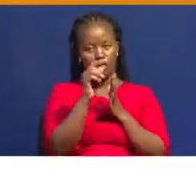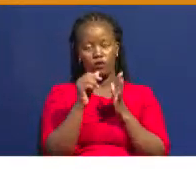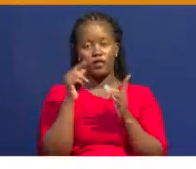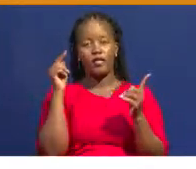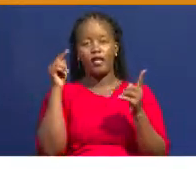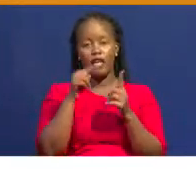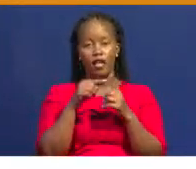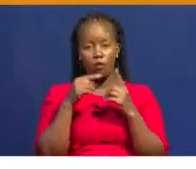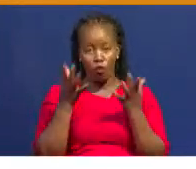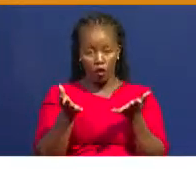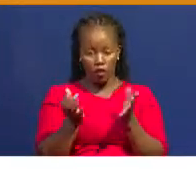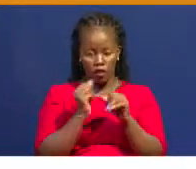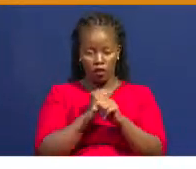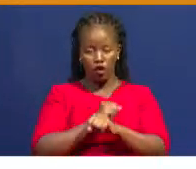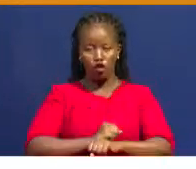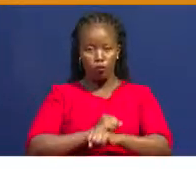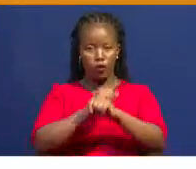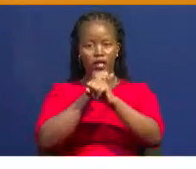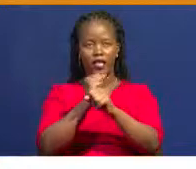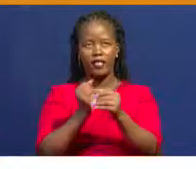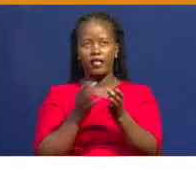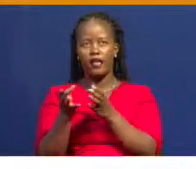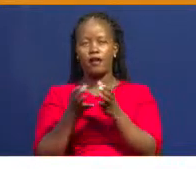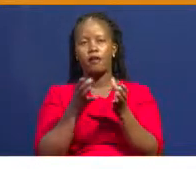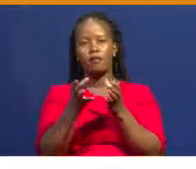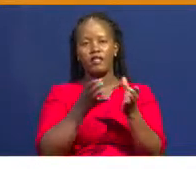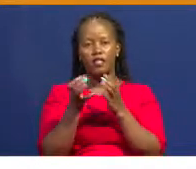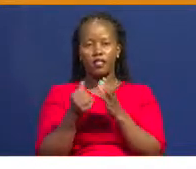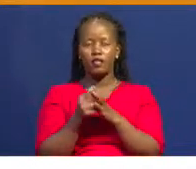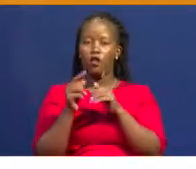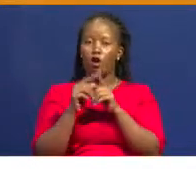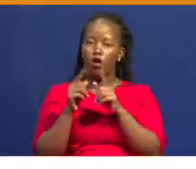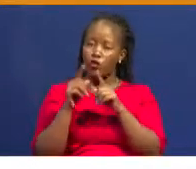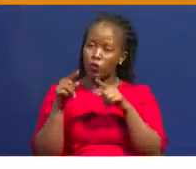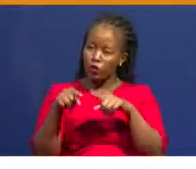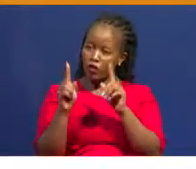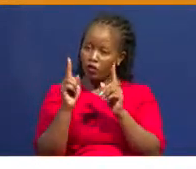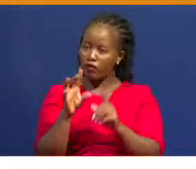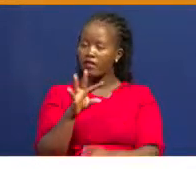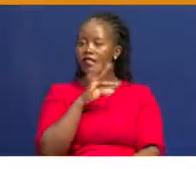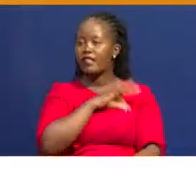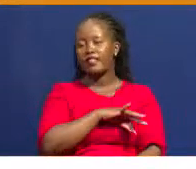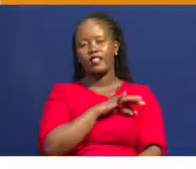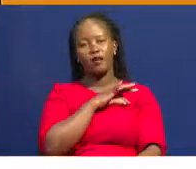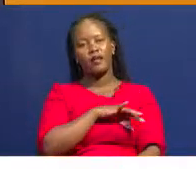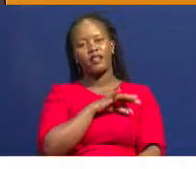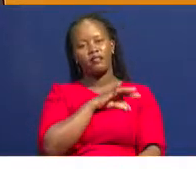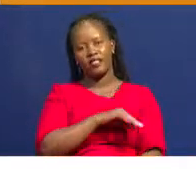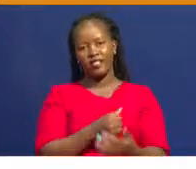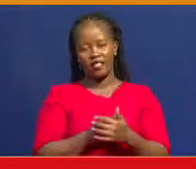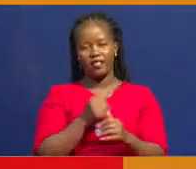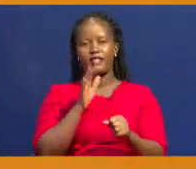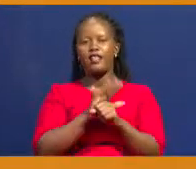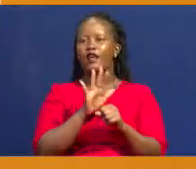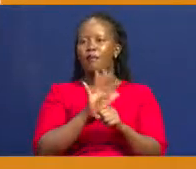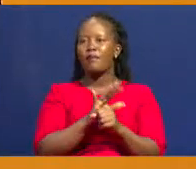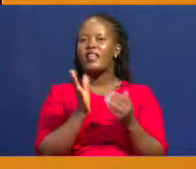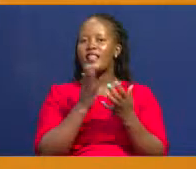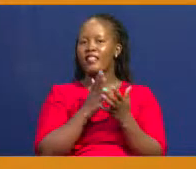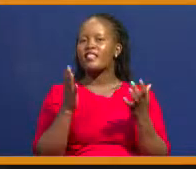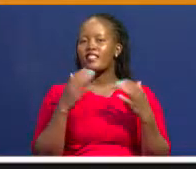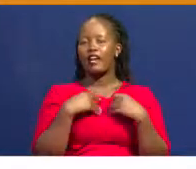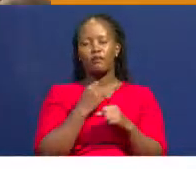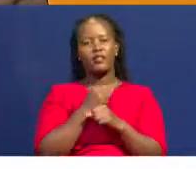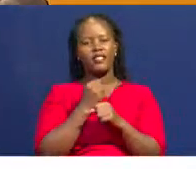protect the businesses. And is a beneficiary of that. So a lot of things have been done and are being